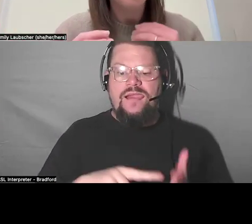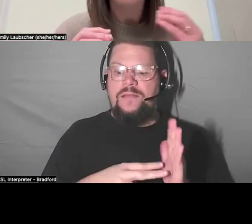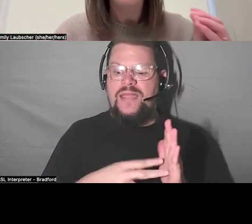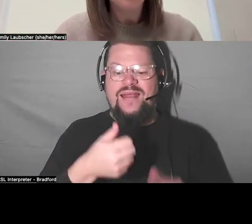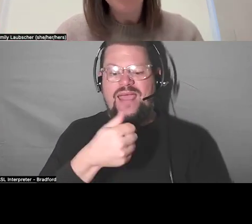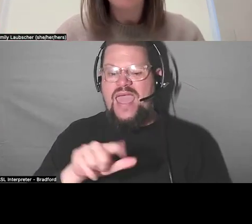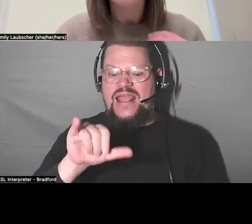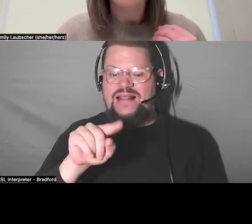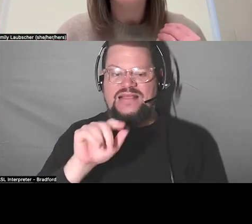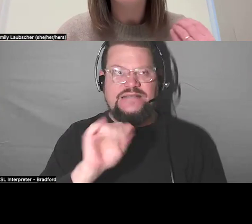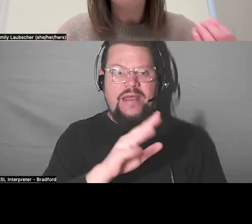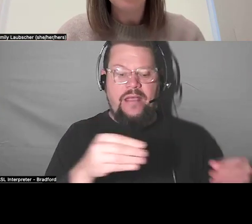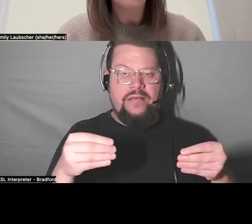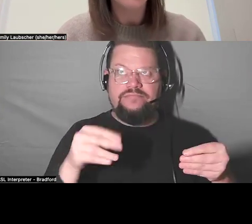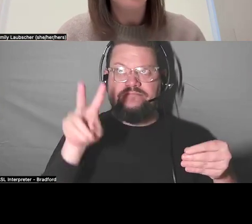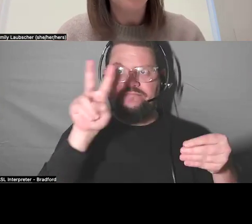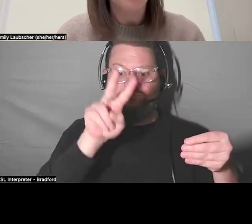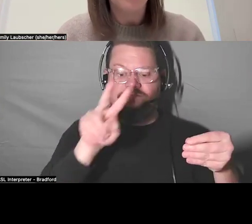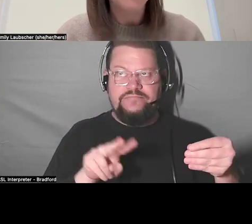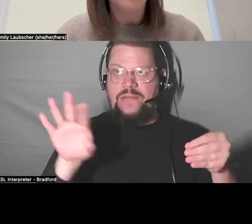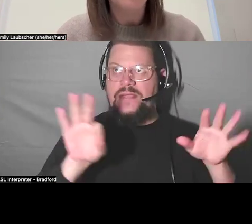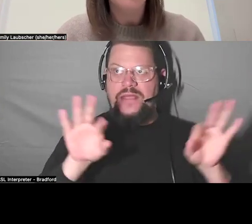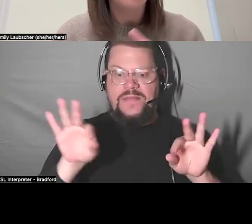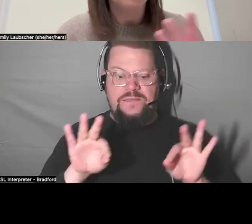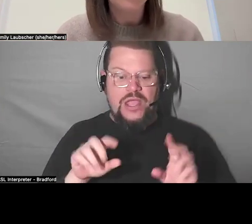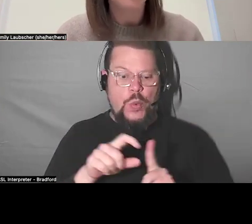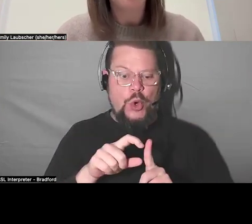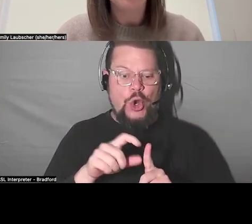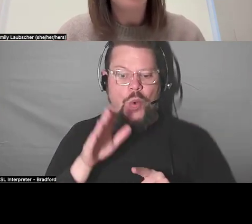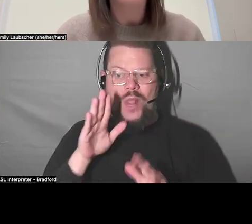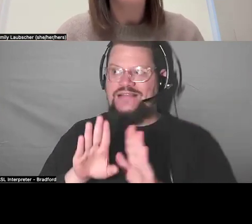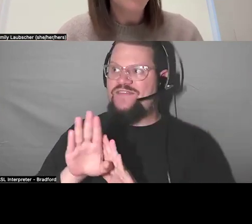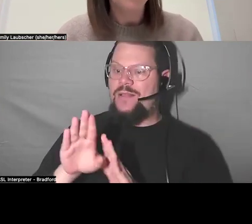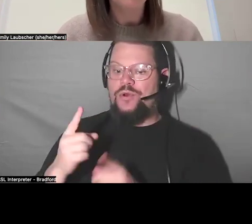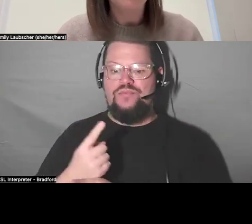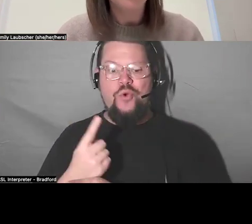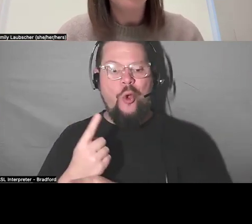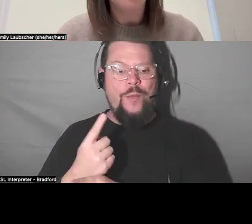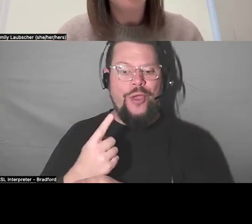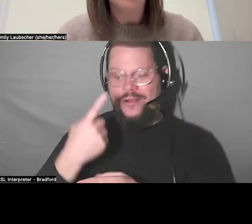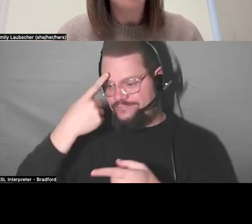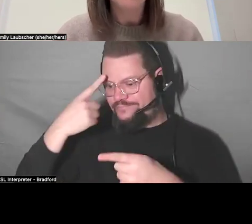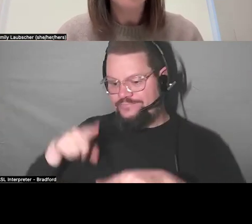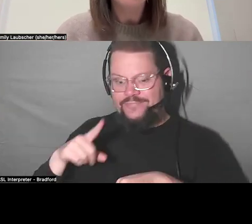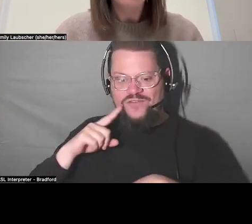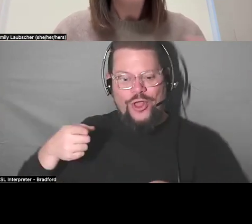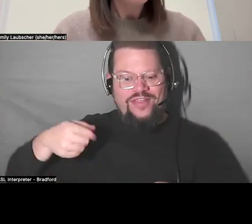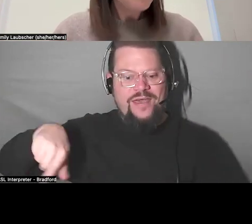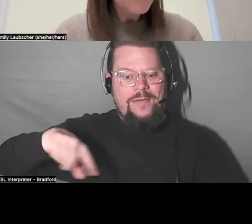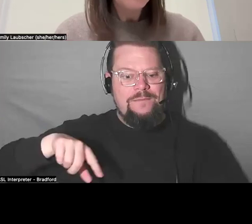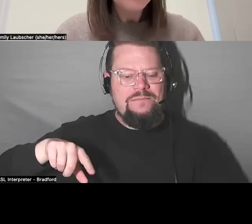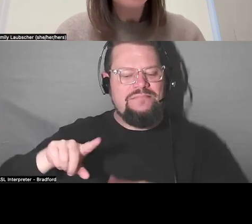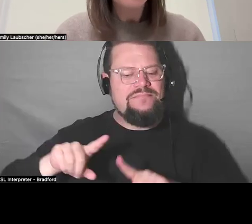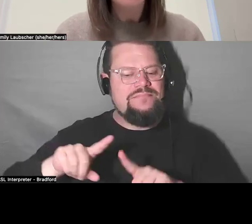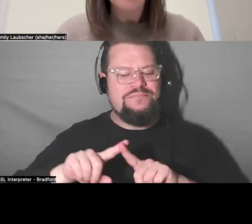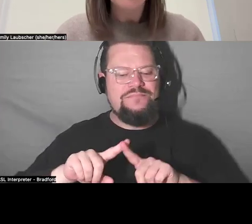lists and we could go through it and we could pick and choose the words that would be developmentally appropriate and useful for beginning communicators.